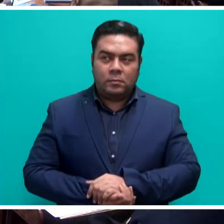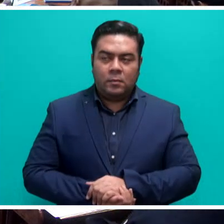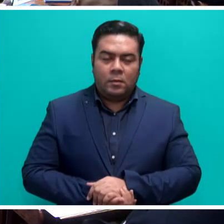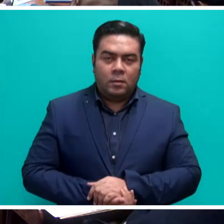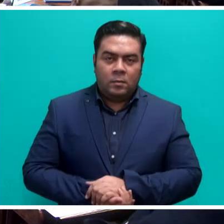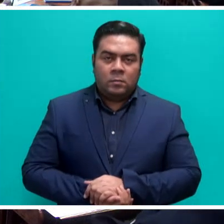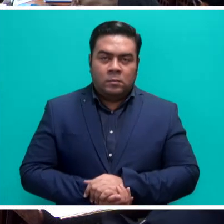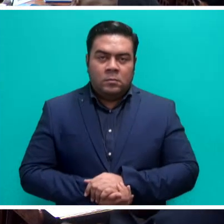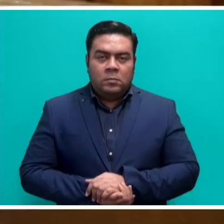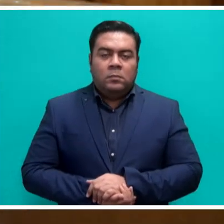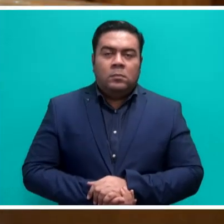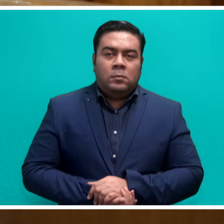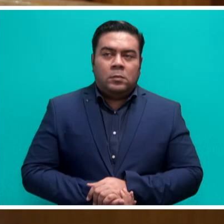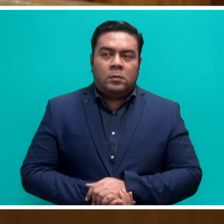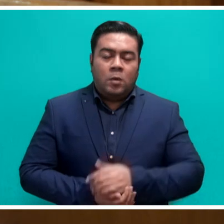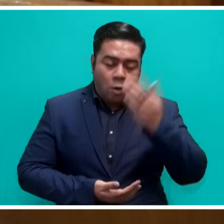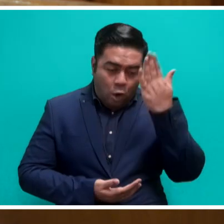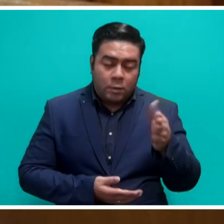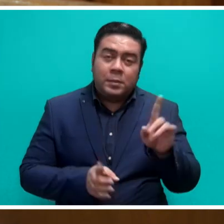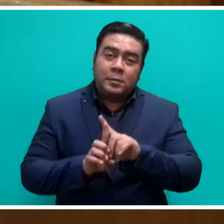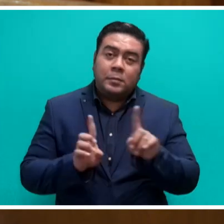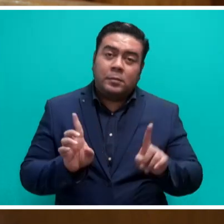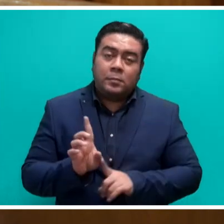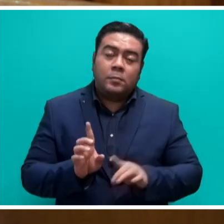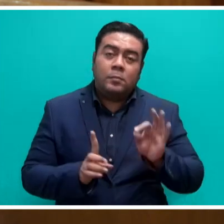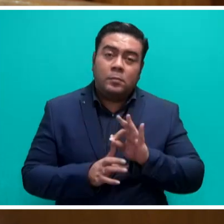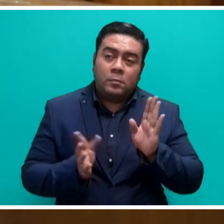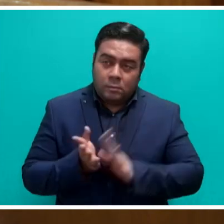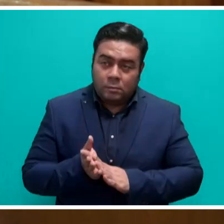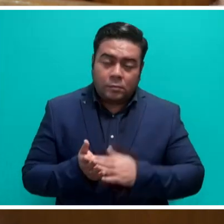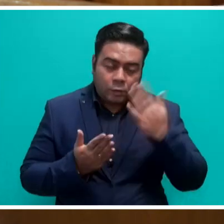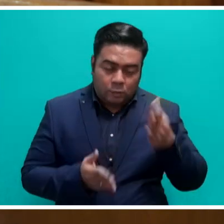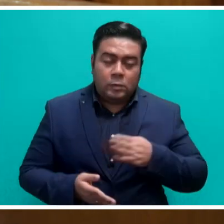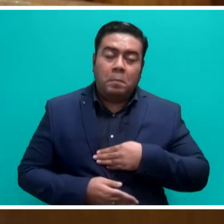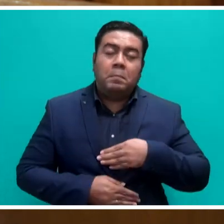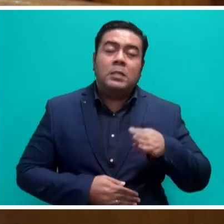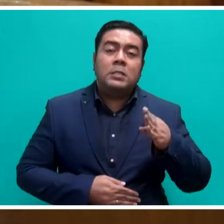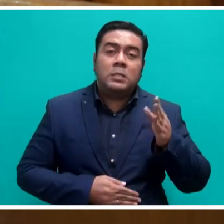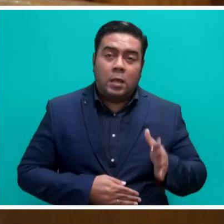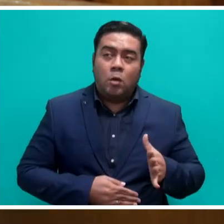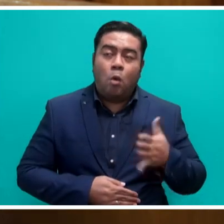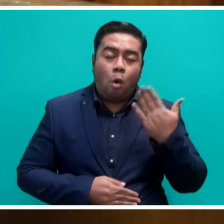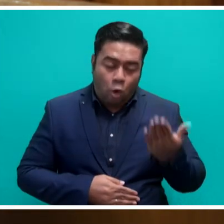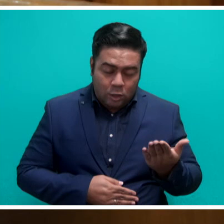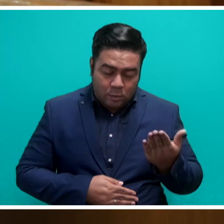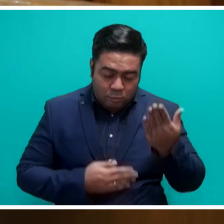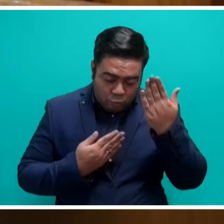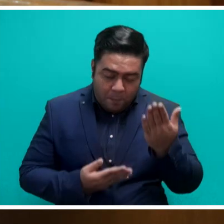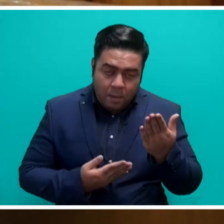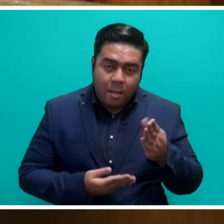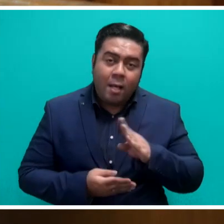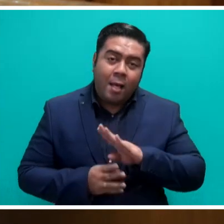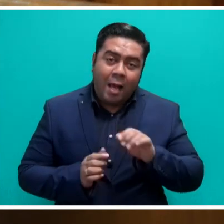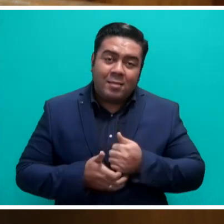Honorable Deputy Prime Ministers, Honorable Ministers and Assistant Ministers, the Honorable Leader of